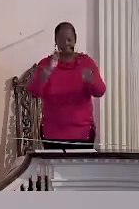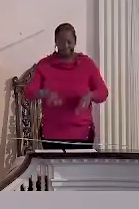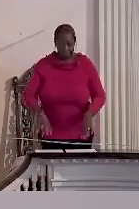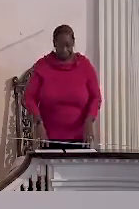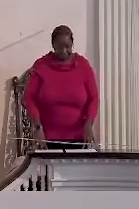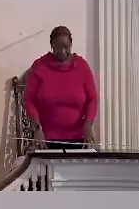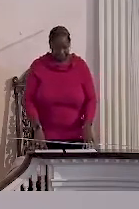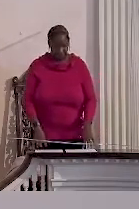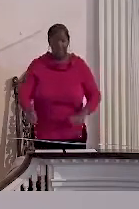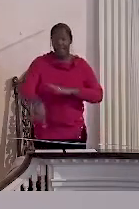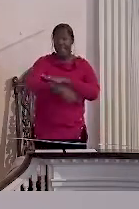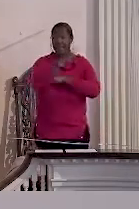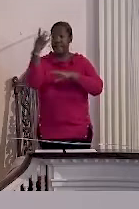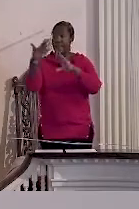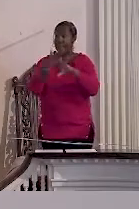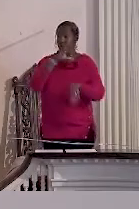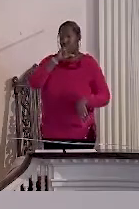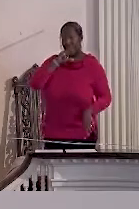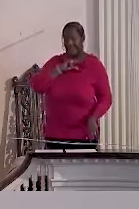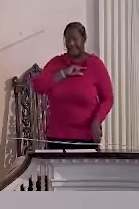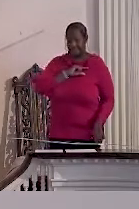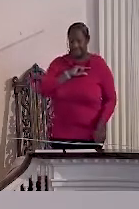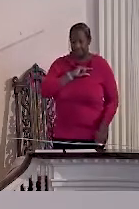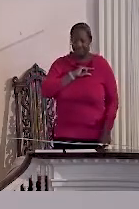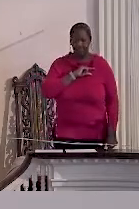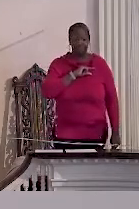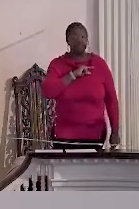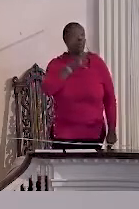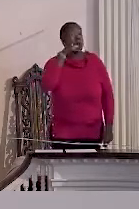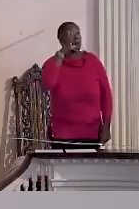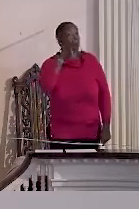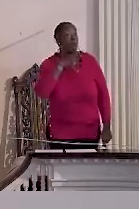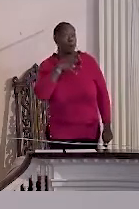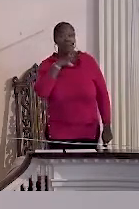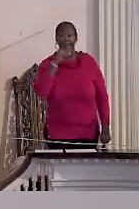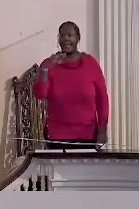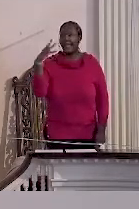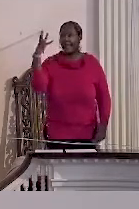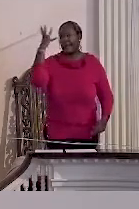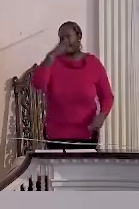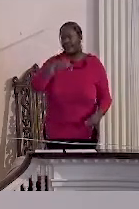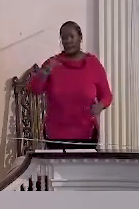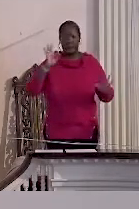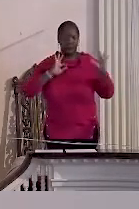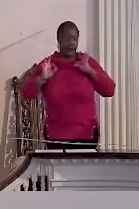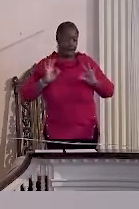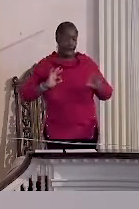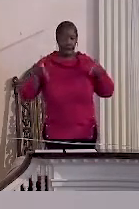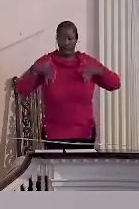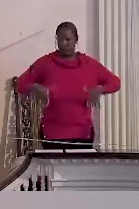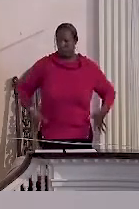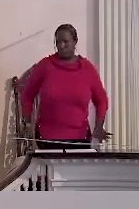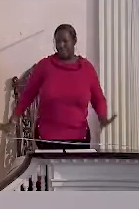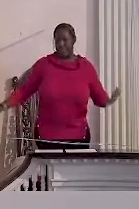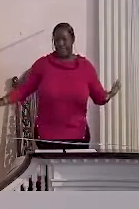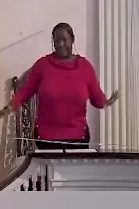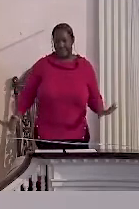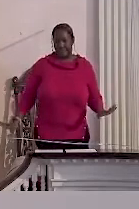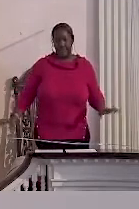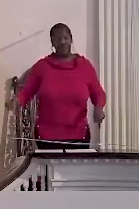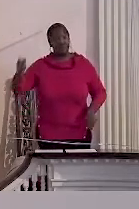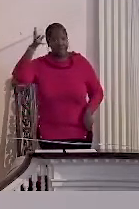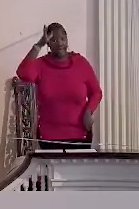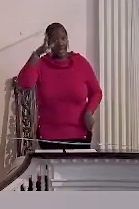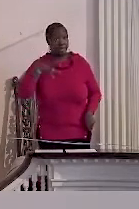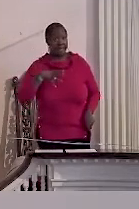The day before Thanksgiving, a woman in a beautiful beaded dress, a man